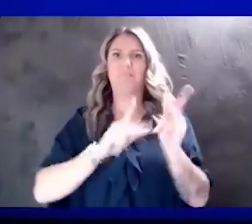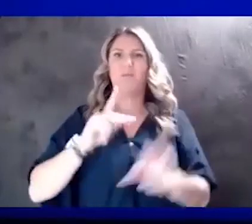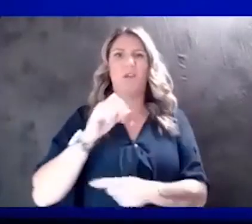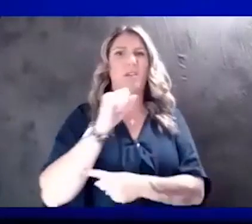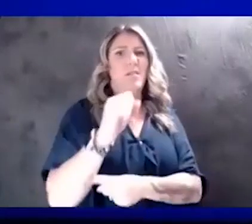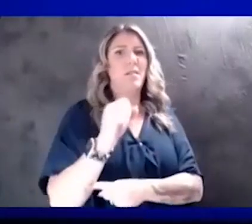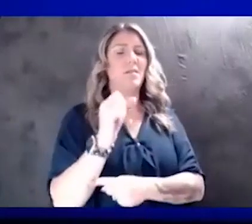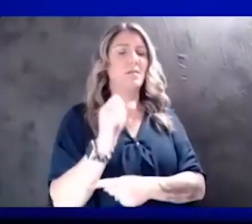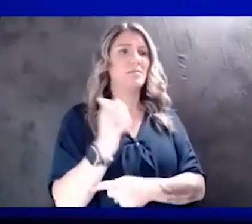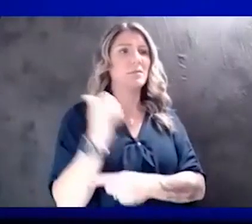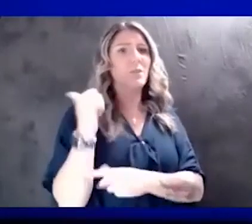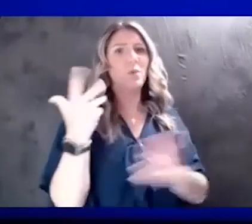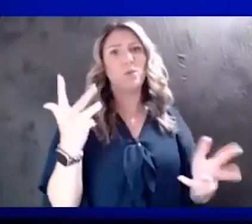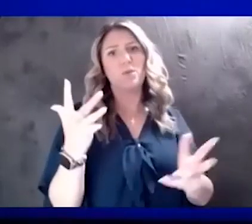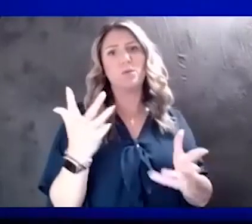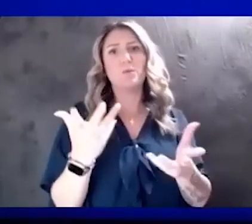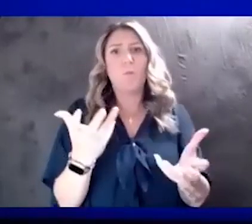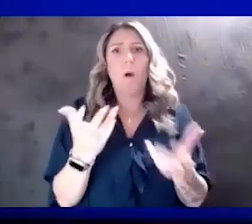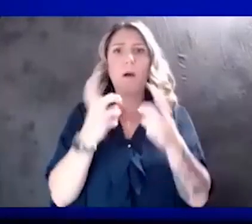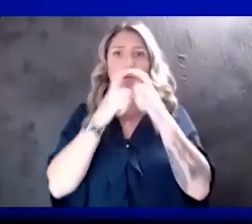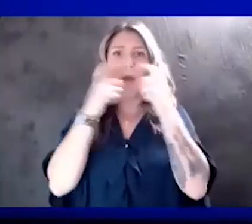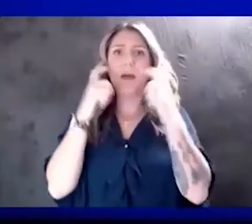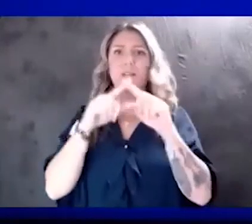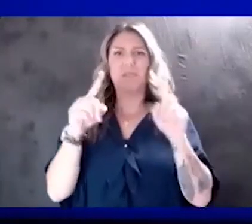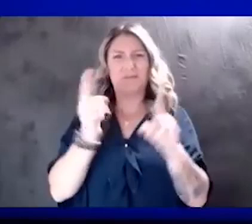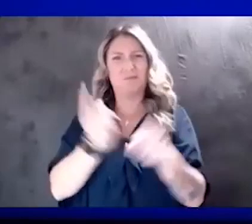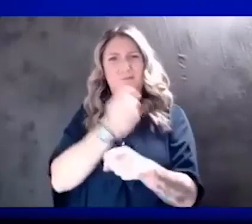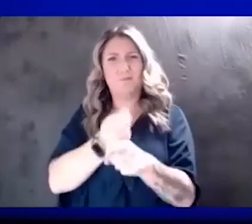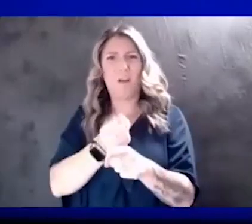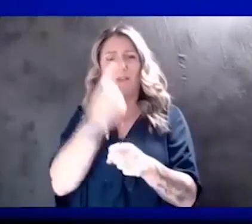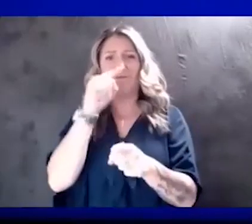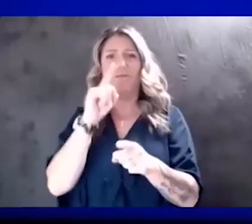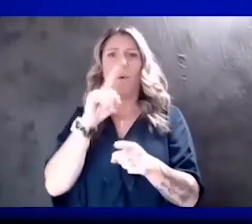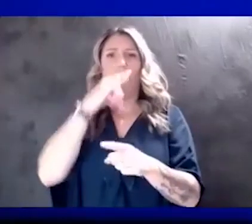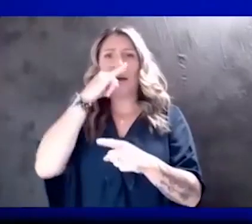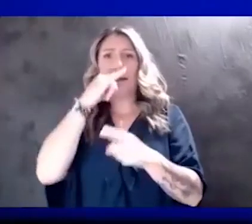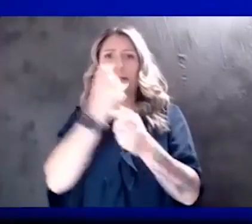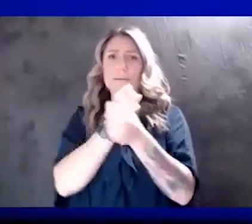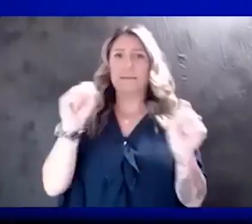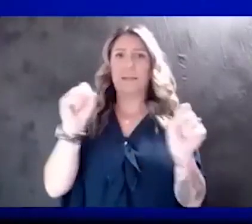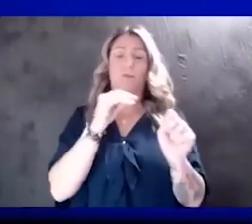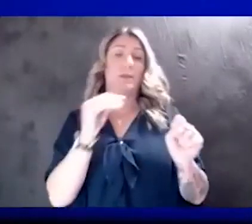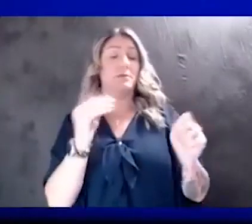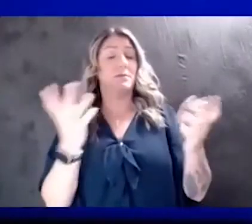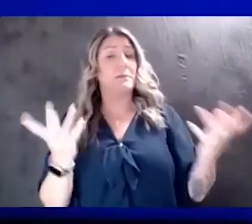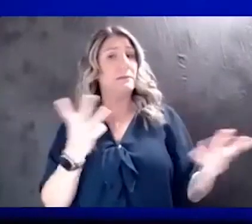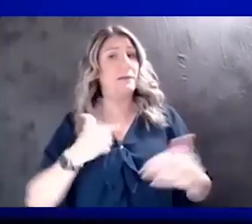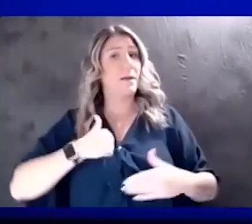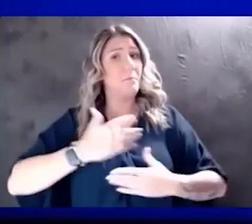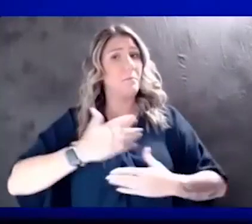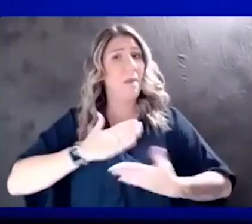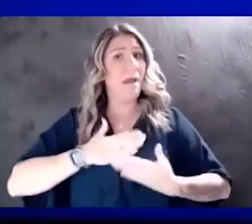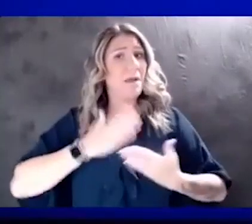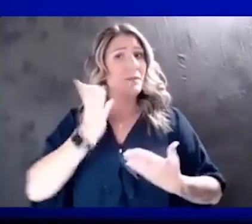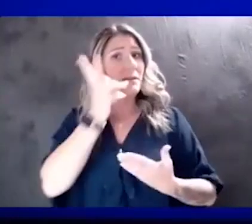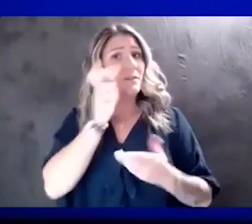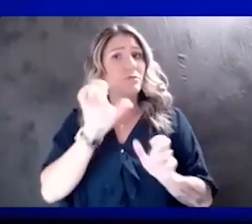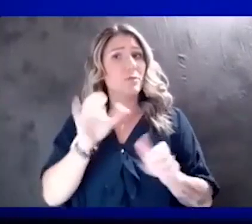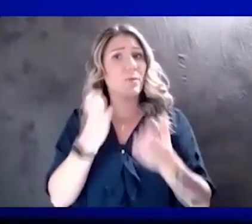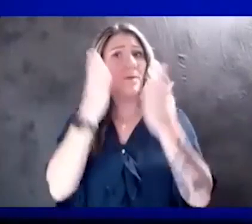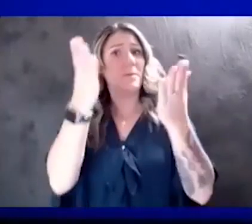but it's the right thing for our kids to keep them safe. And man, I'm happy to hear that recommendation, and I